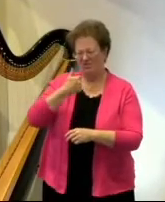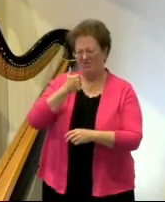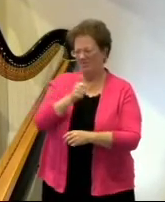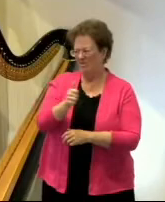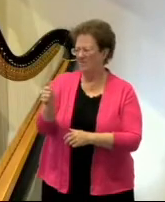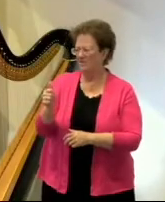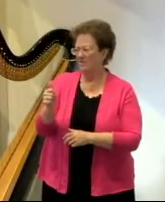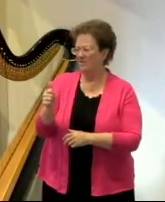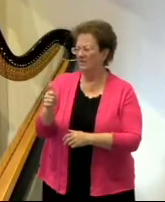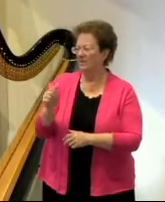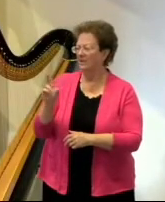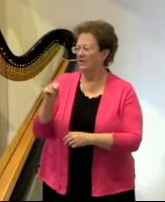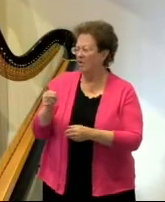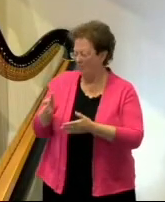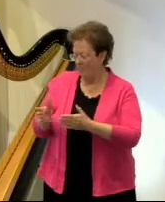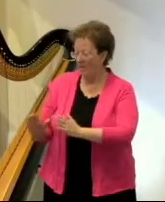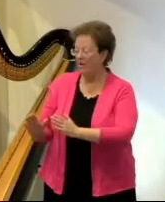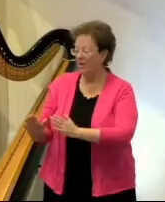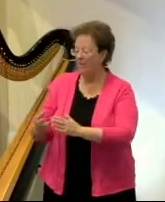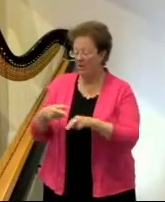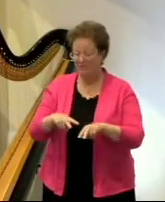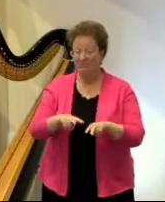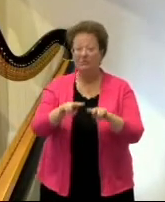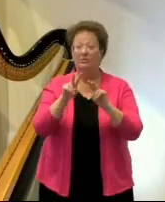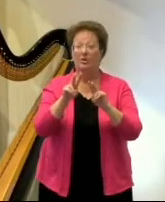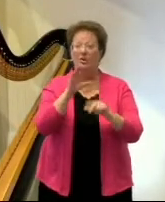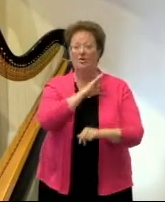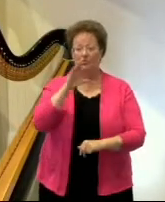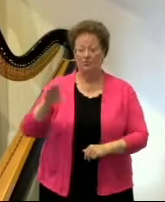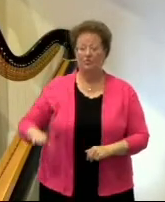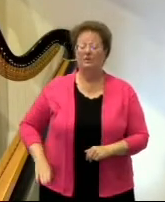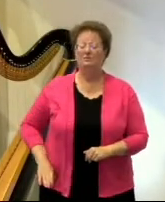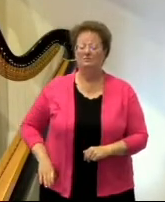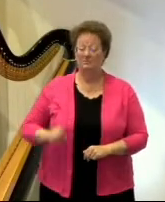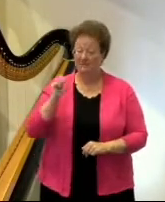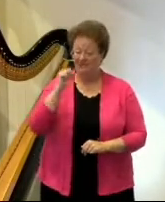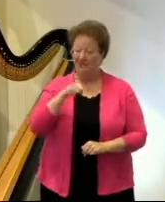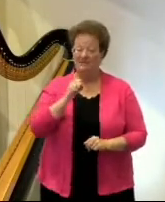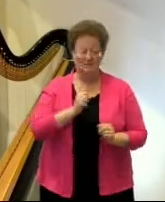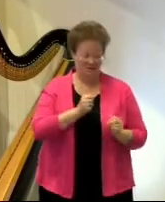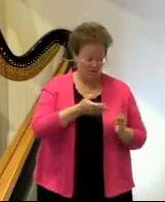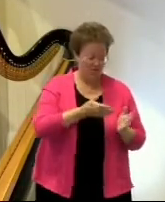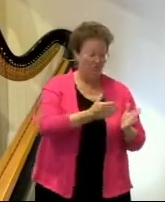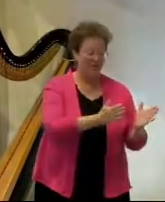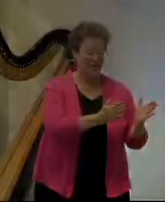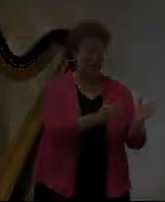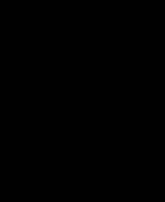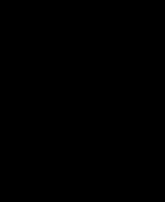see Christ. Way. Amen.